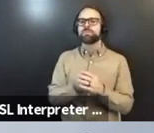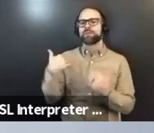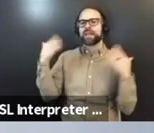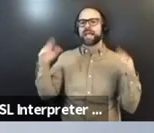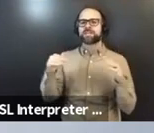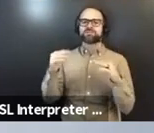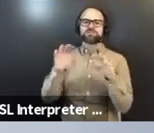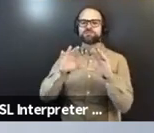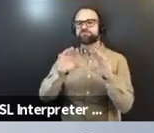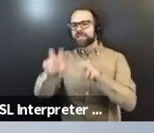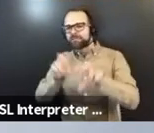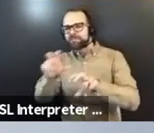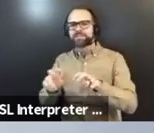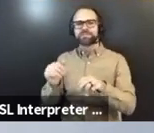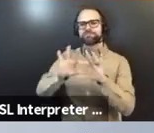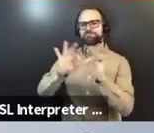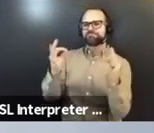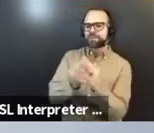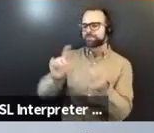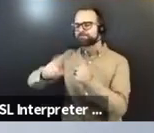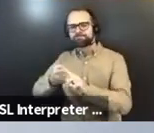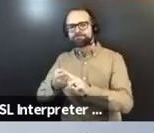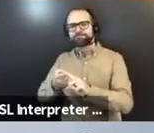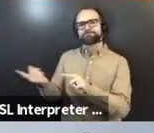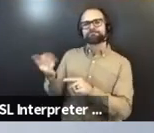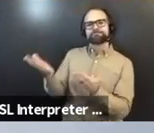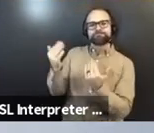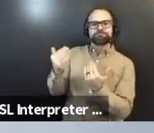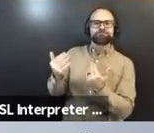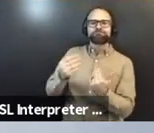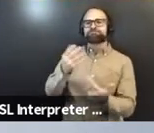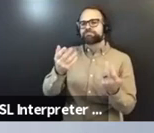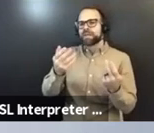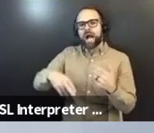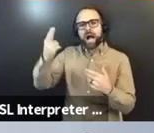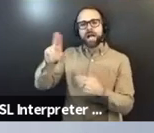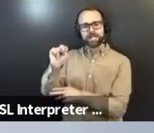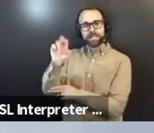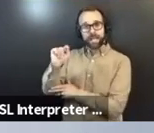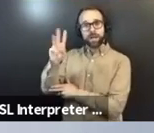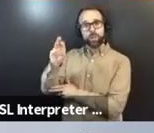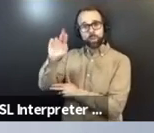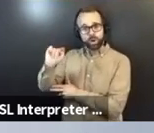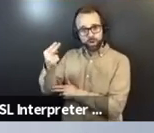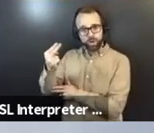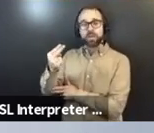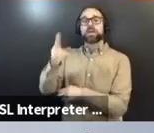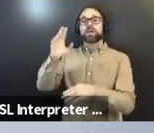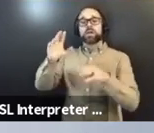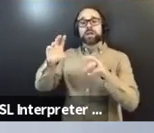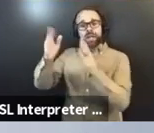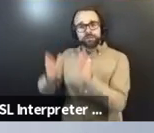families that have come into our fund, to family offices and high net worth individuals. And then we also have retail investors, which come through a